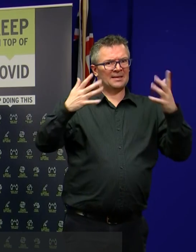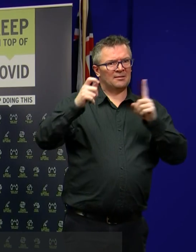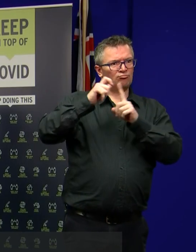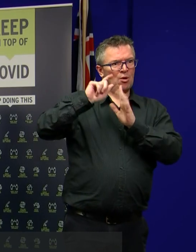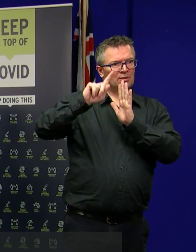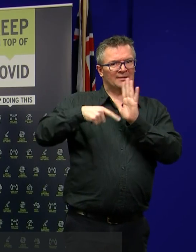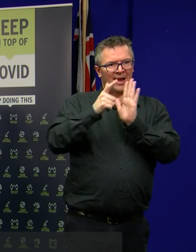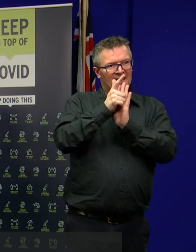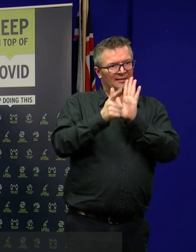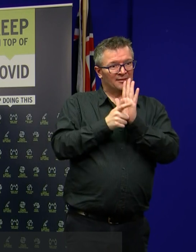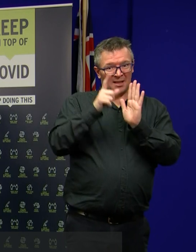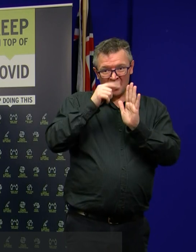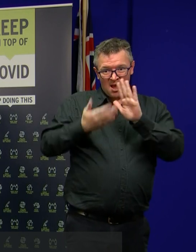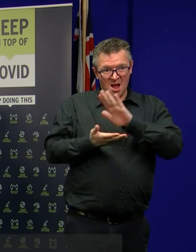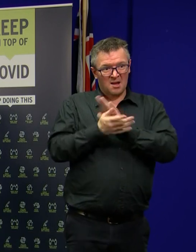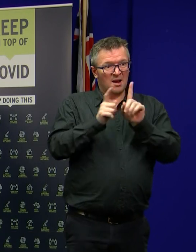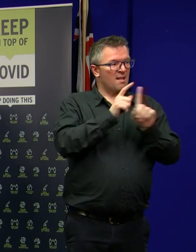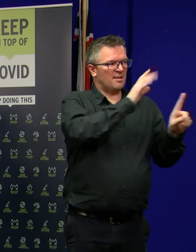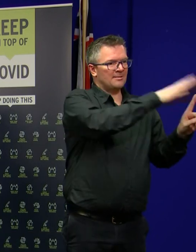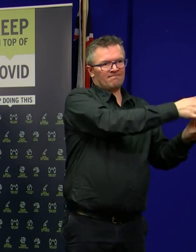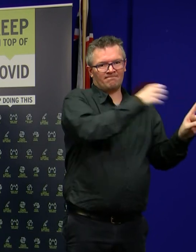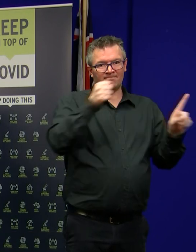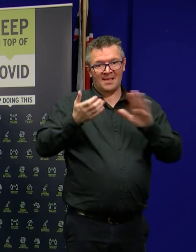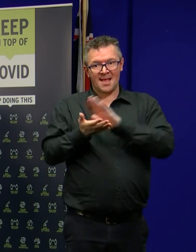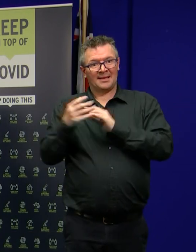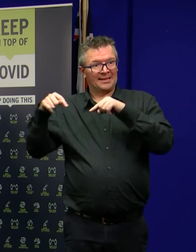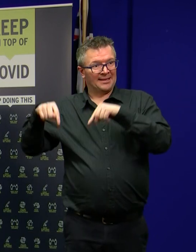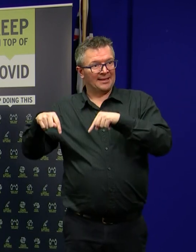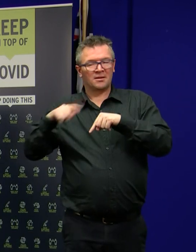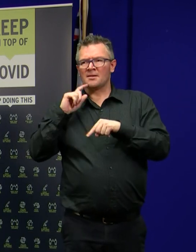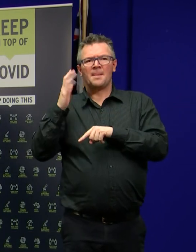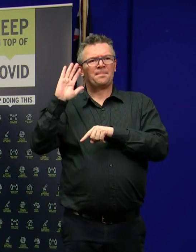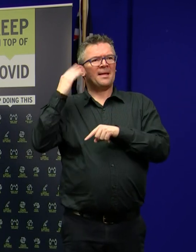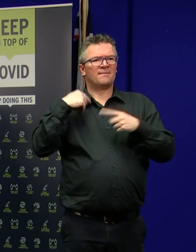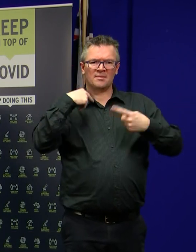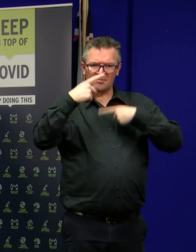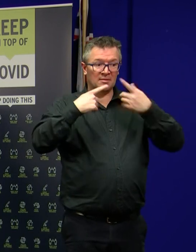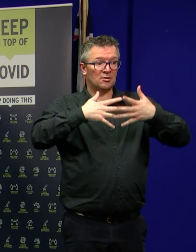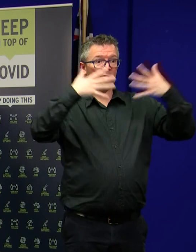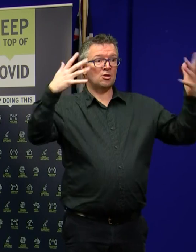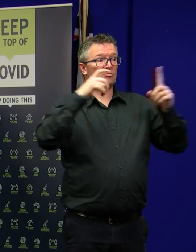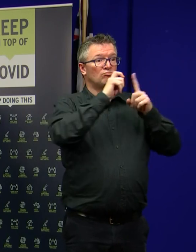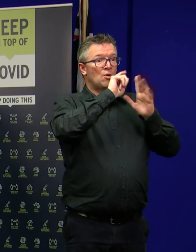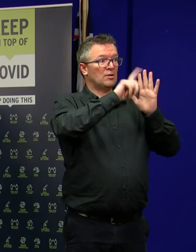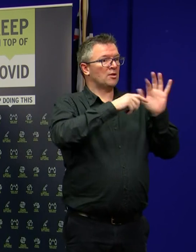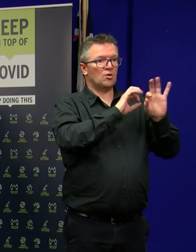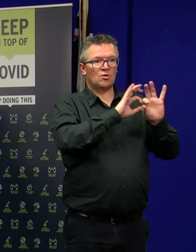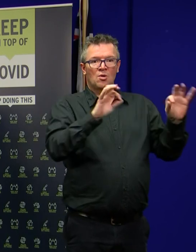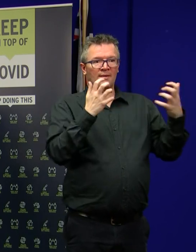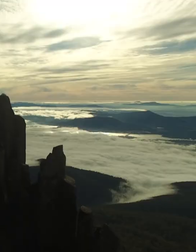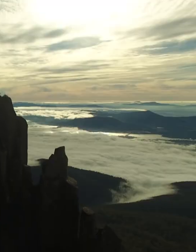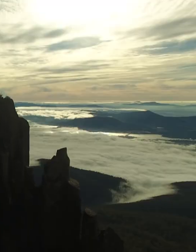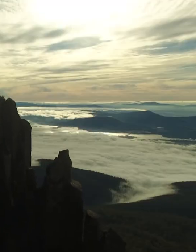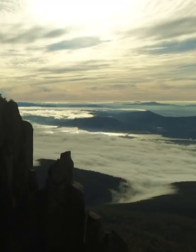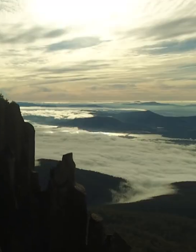said before that the major projects legislation would not be utilised, that it needs to go through the normal planning